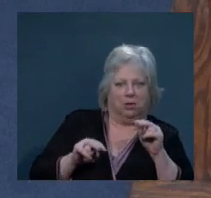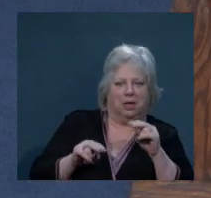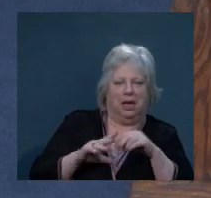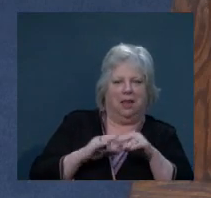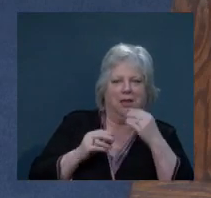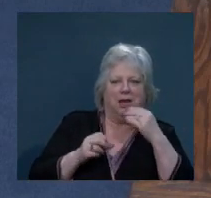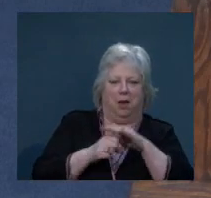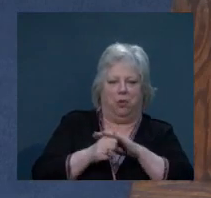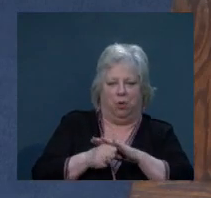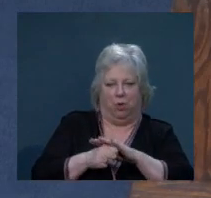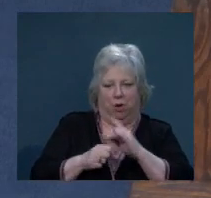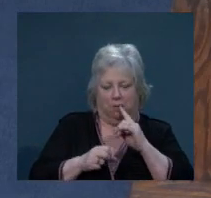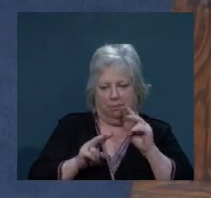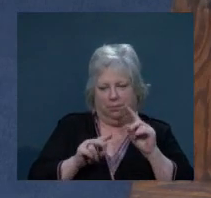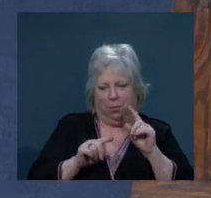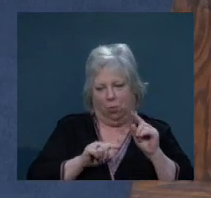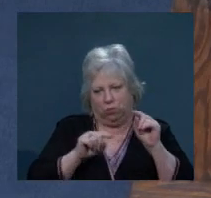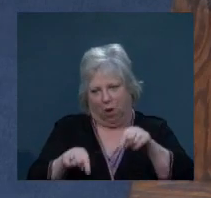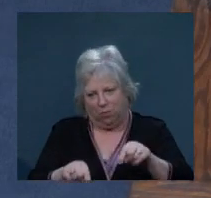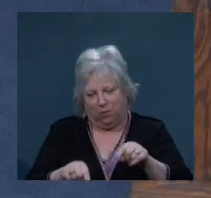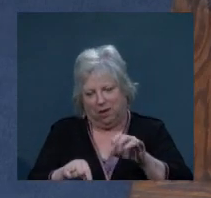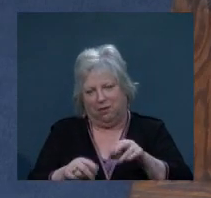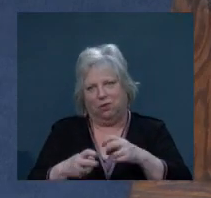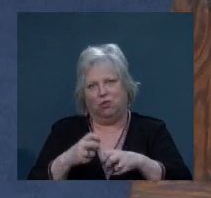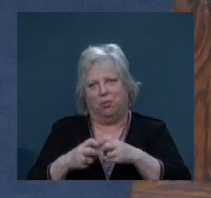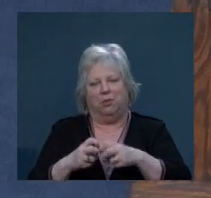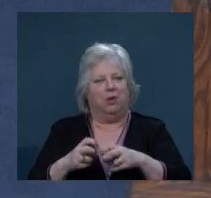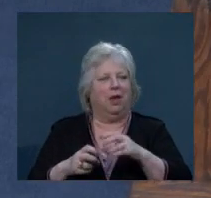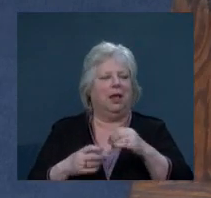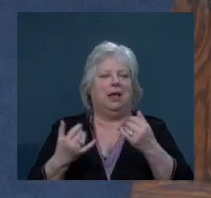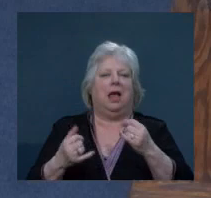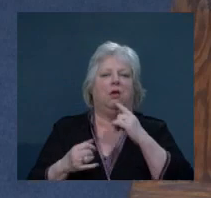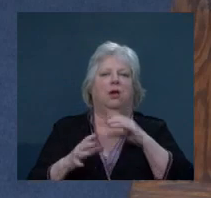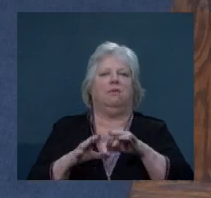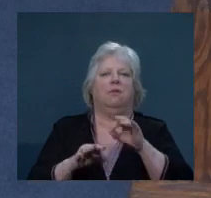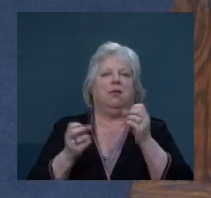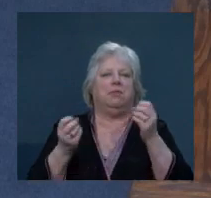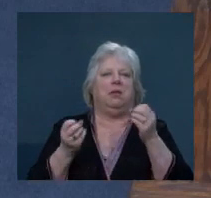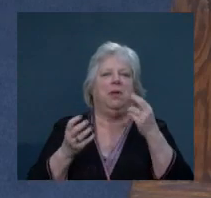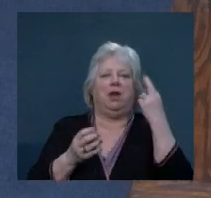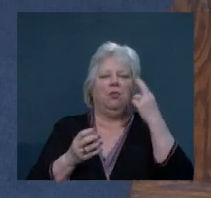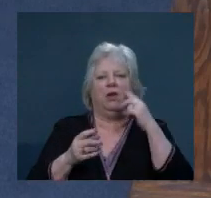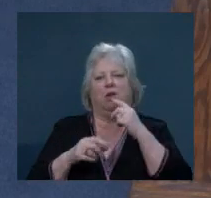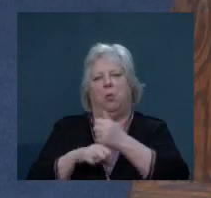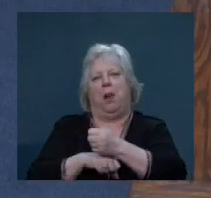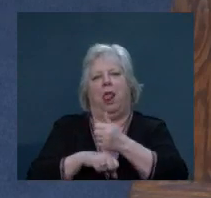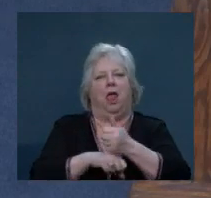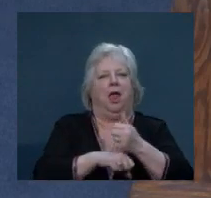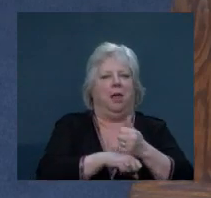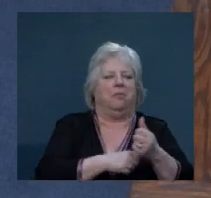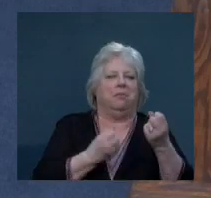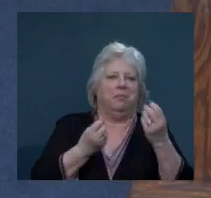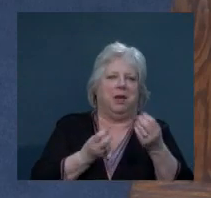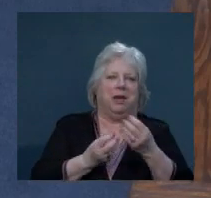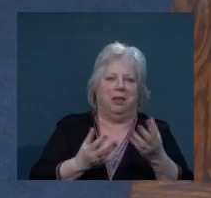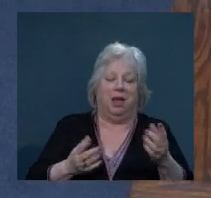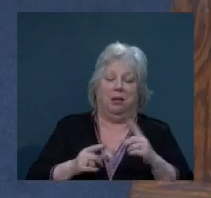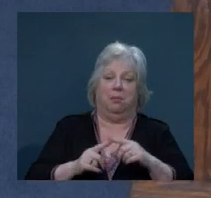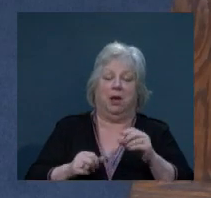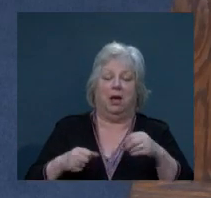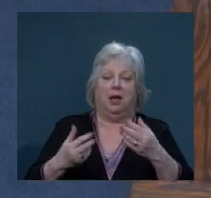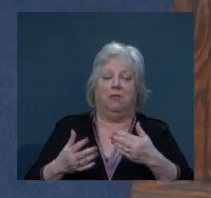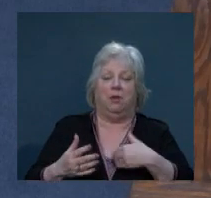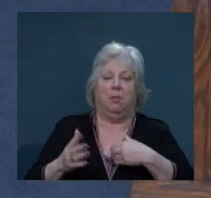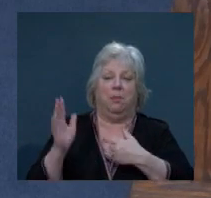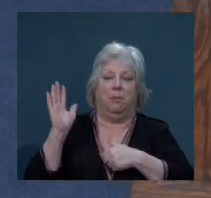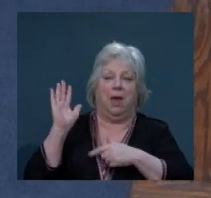it. Now, you can find a lot of reasons to blame a lot of things, but I give you my word, and you even heard